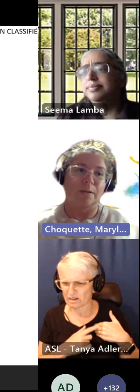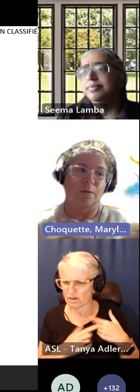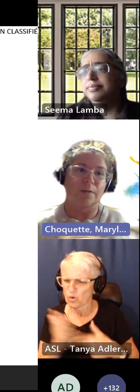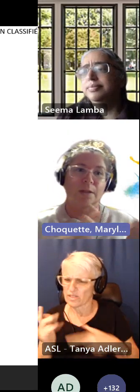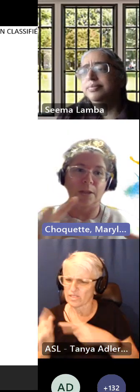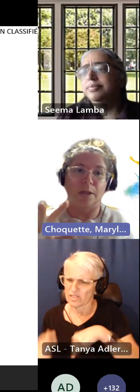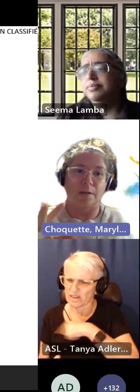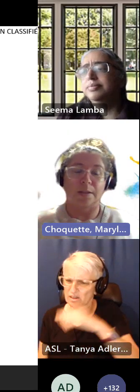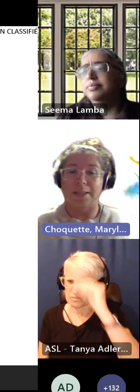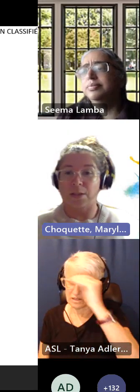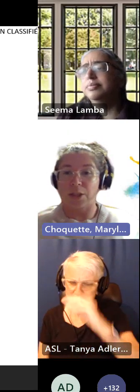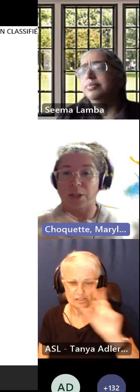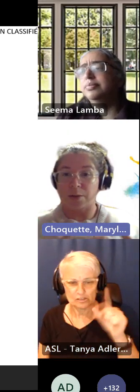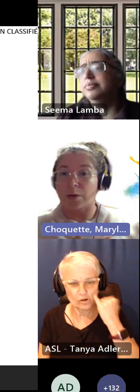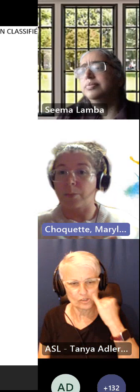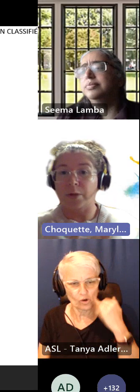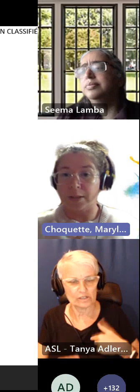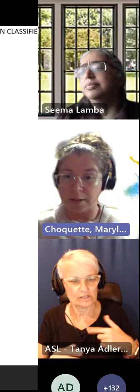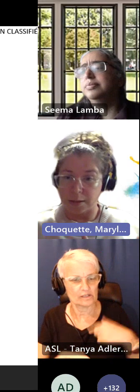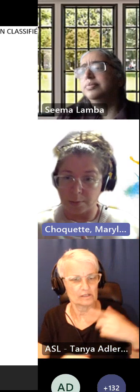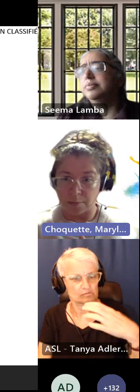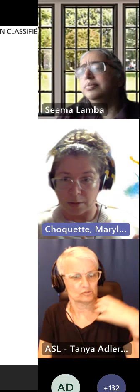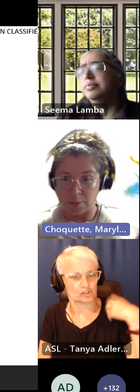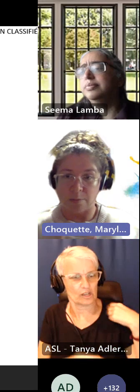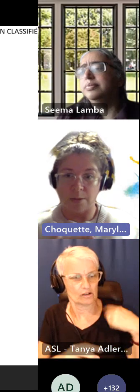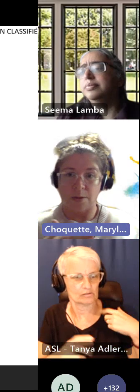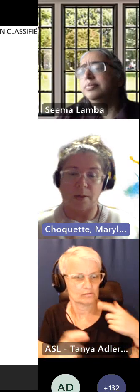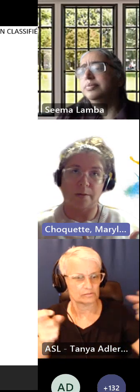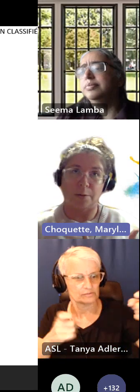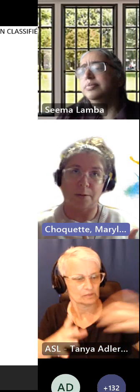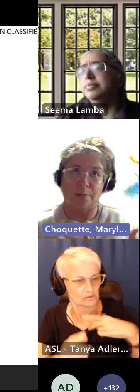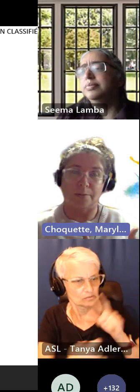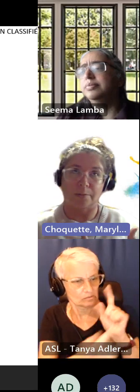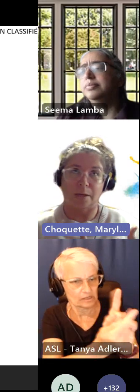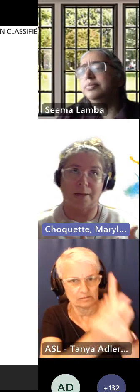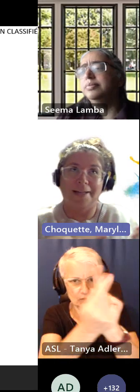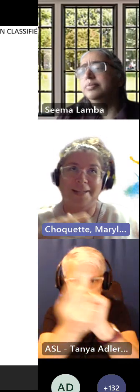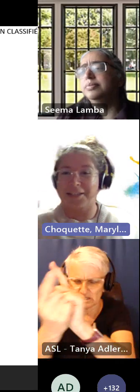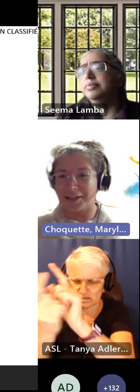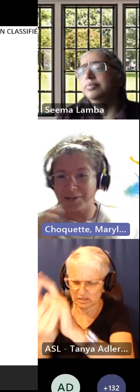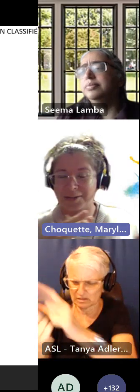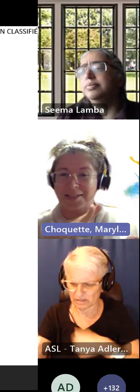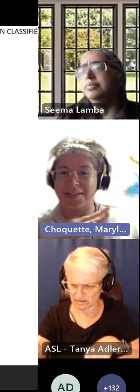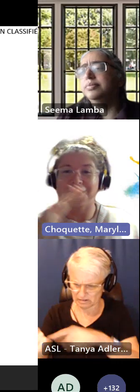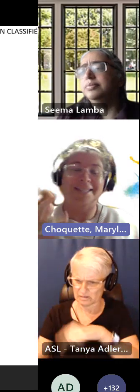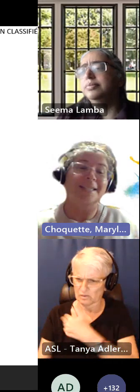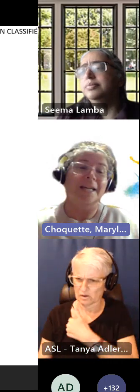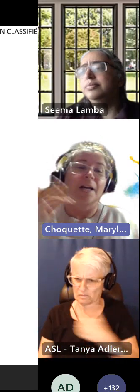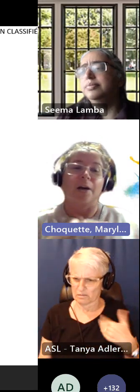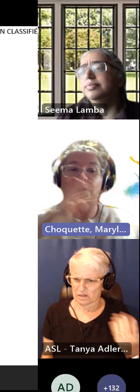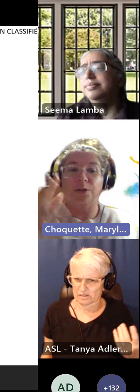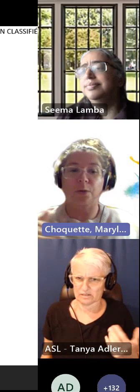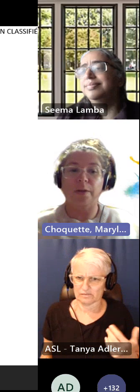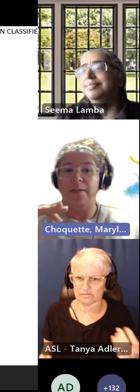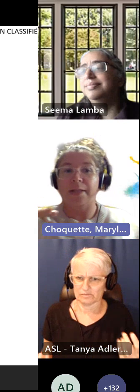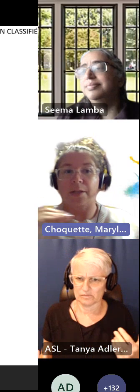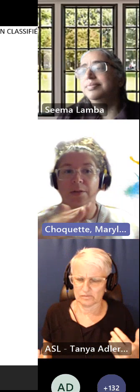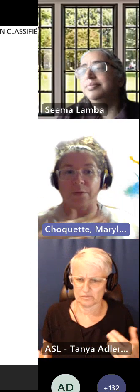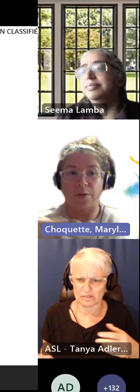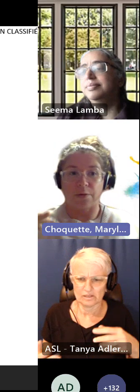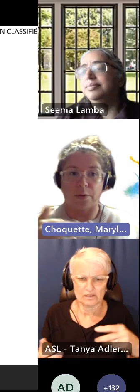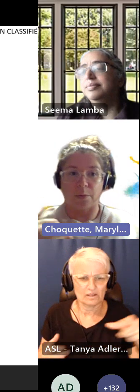you went only to the chairs, and let's say the chairs are appointed in specific departments where there's, I'll just say it like this,